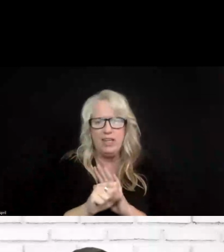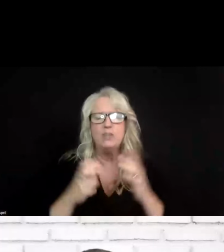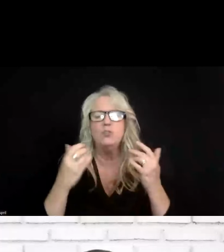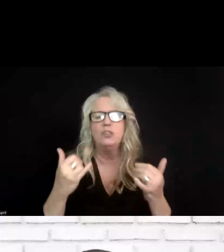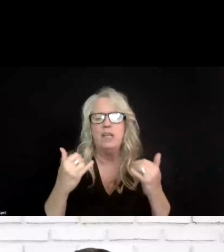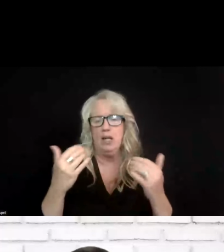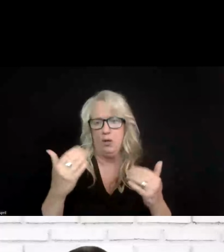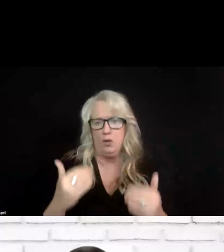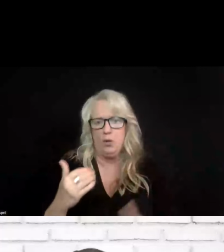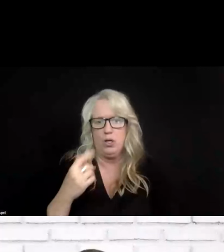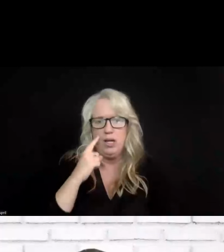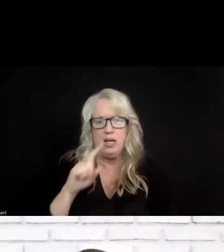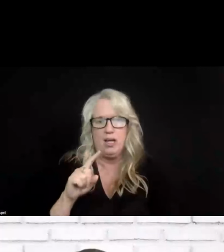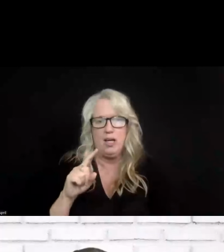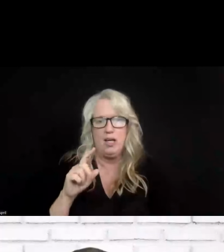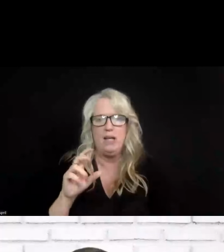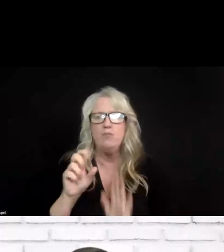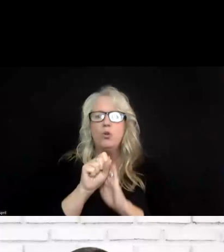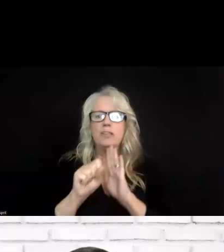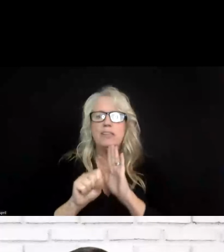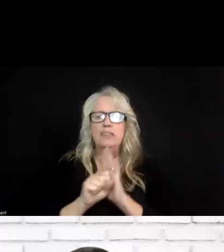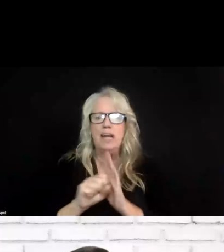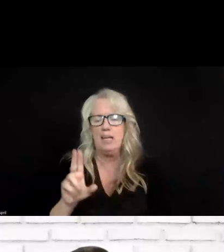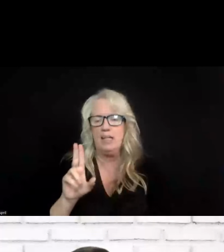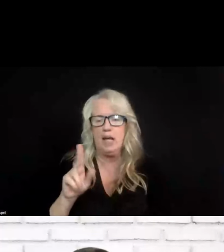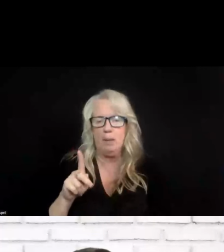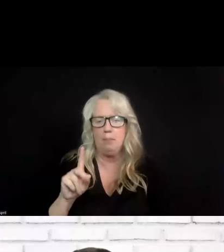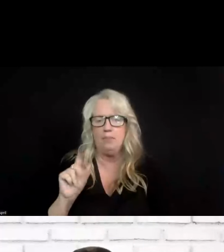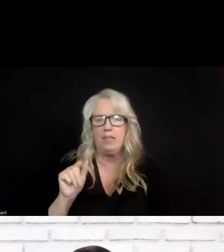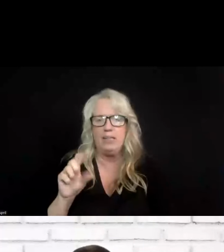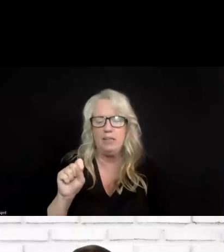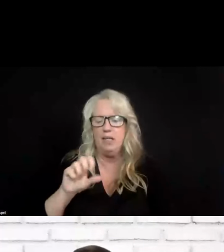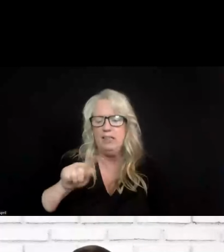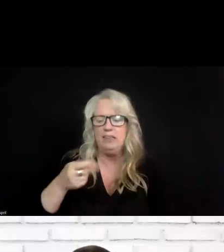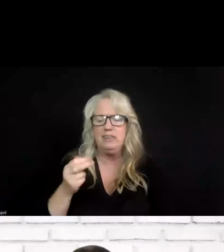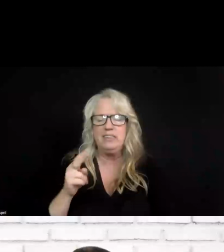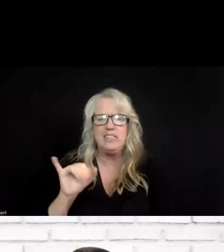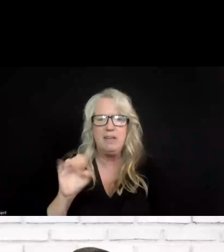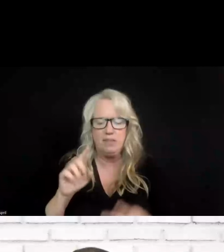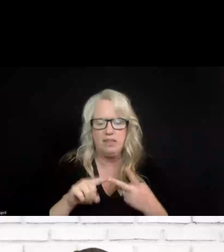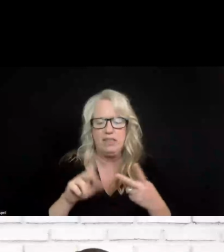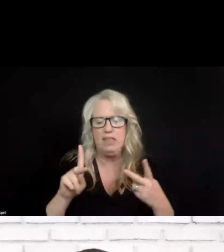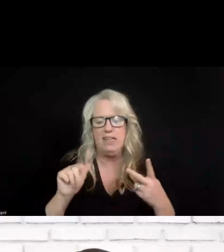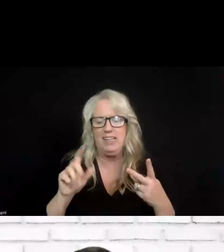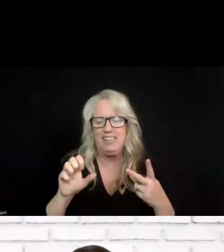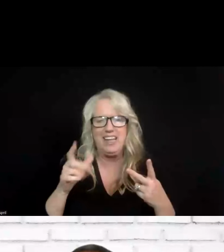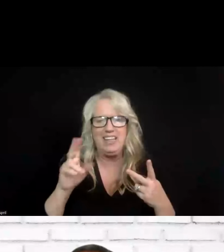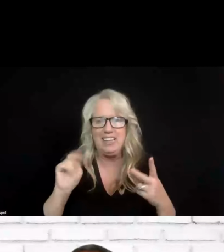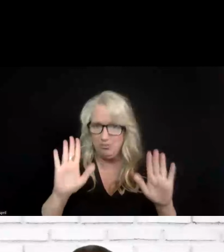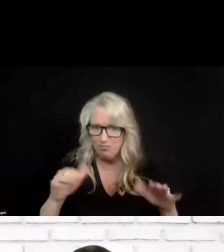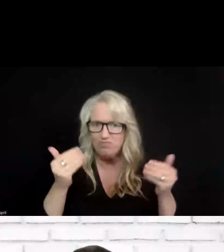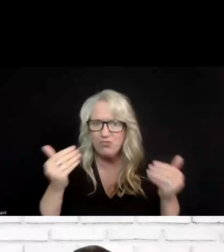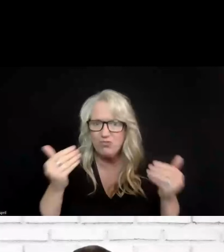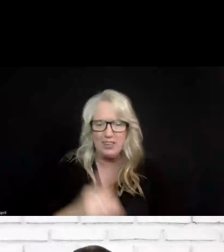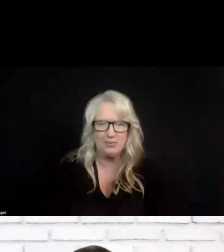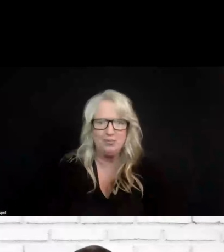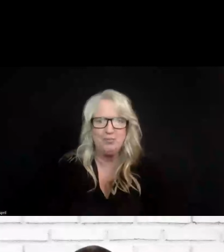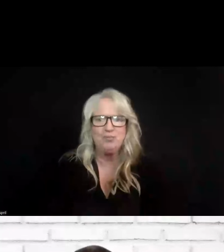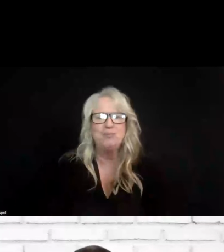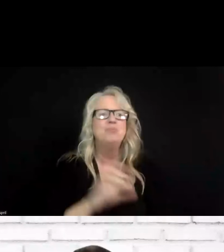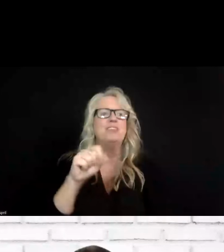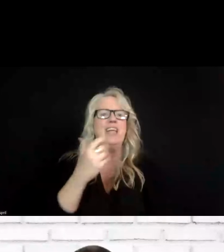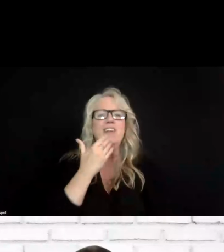now into the state updates. And Stephanie and Caitlin, go right ahead. Yeah, Brian,